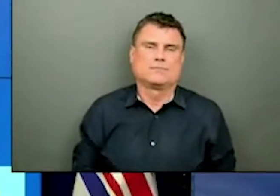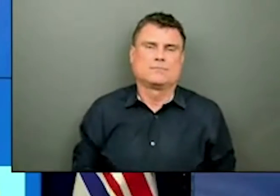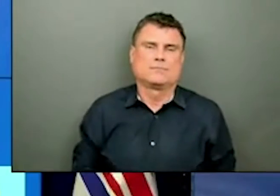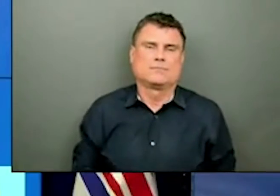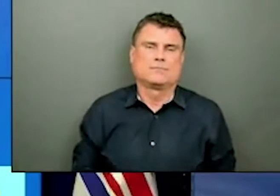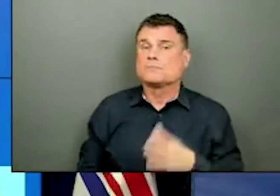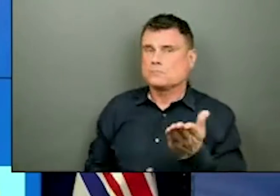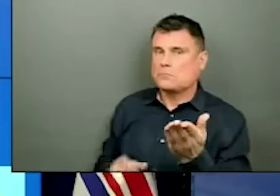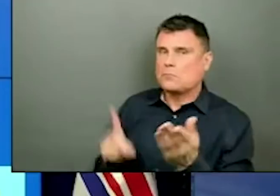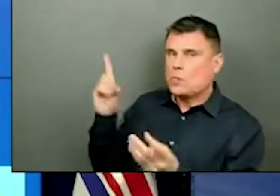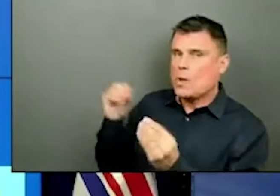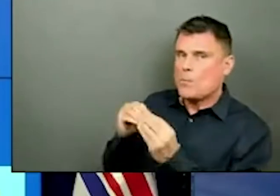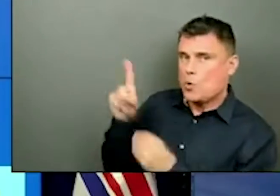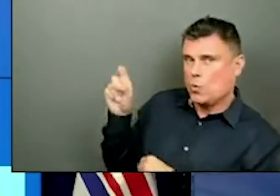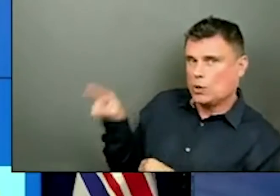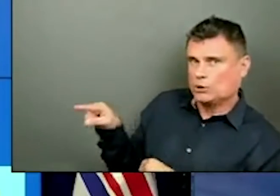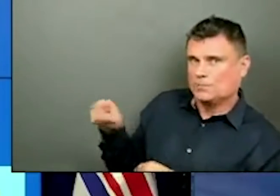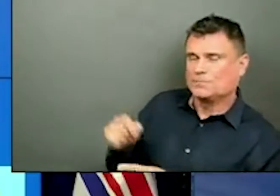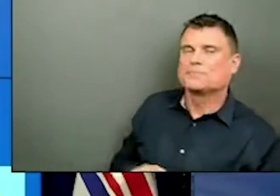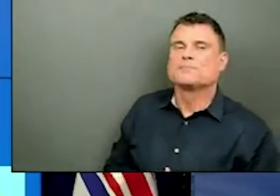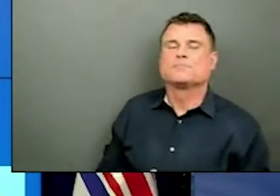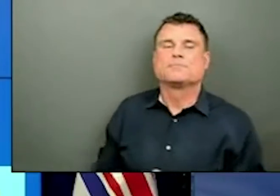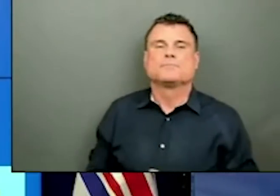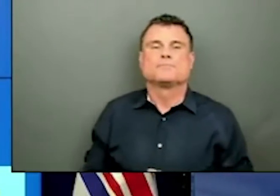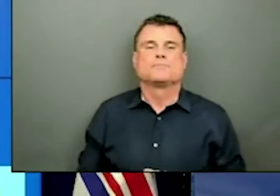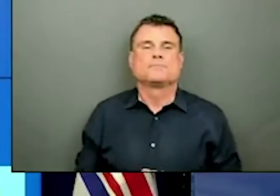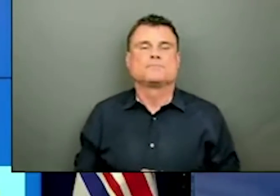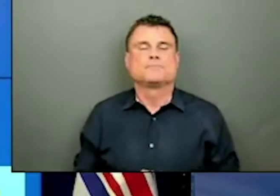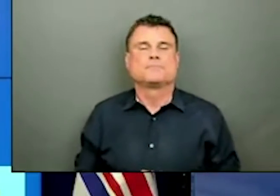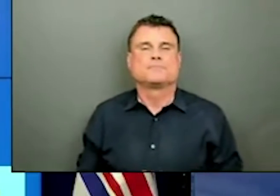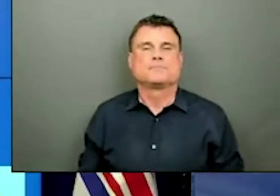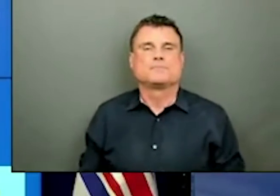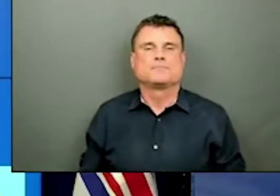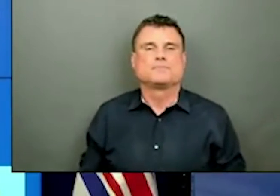going to go to Stanton from Global Vancouver Island. Go ahead, Kylie.